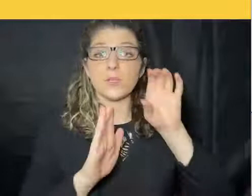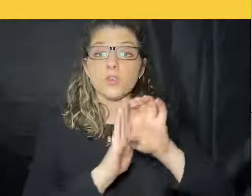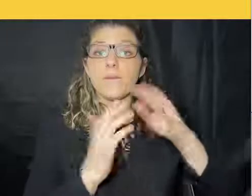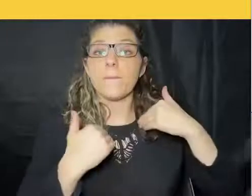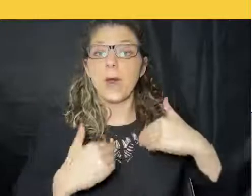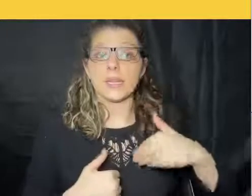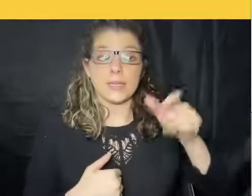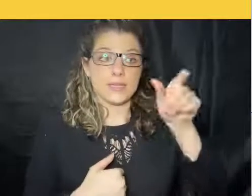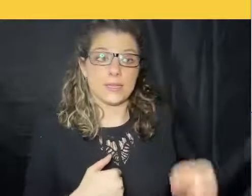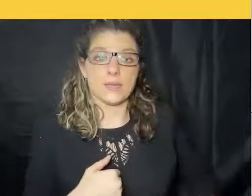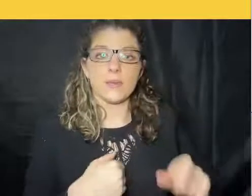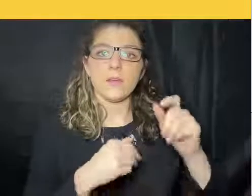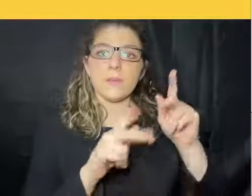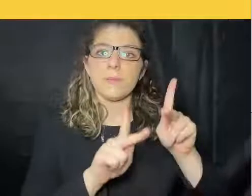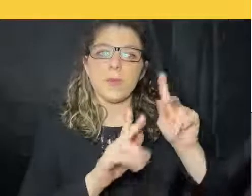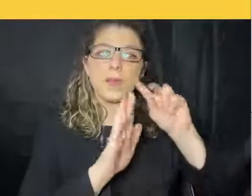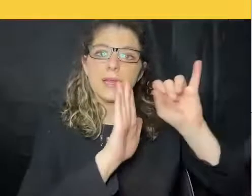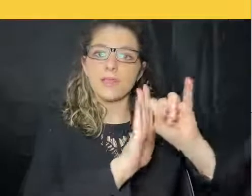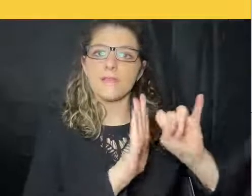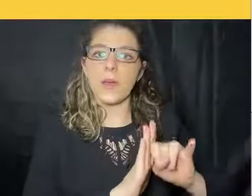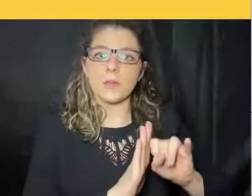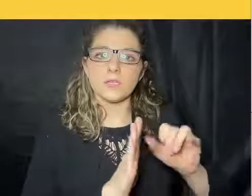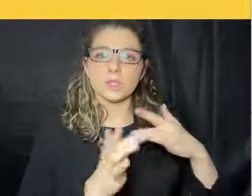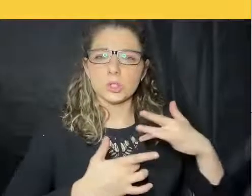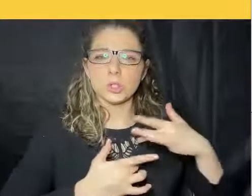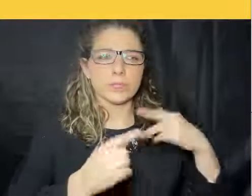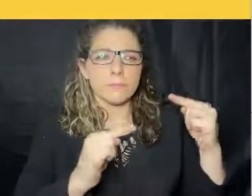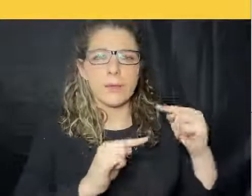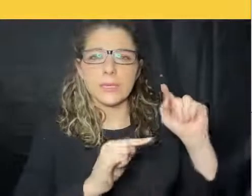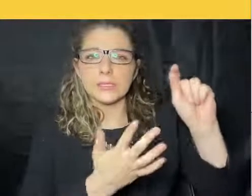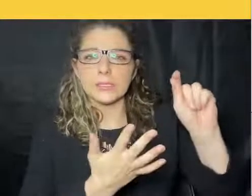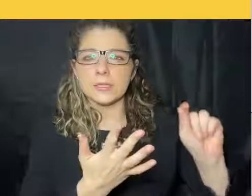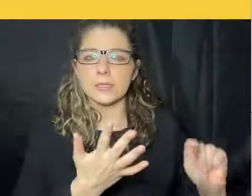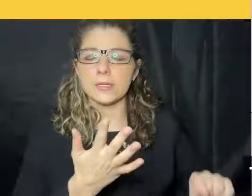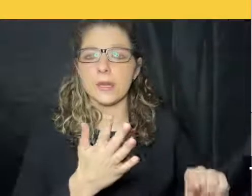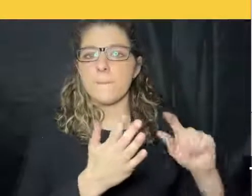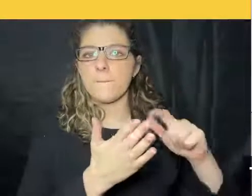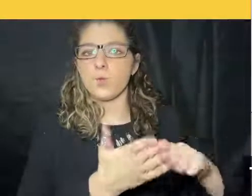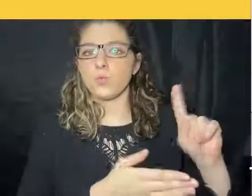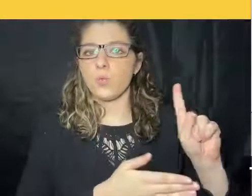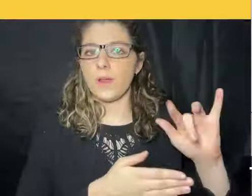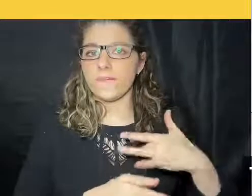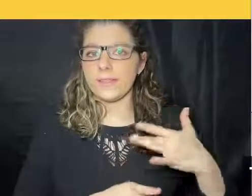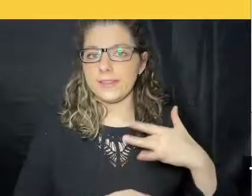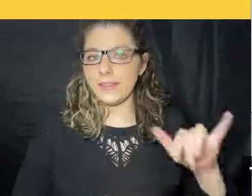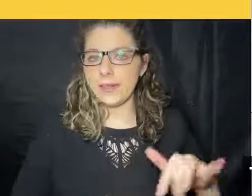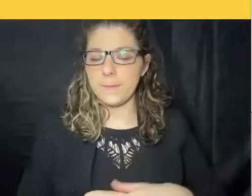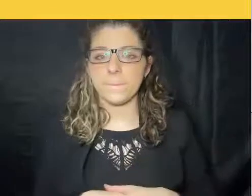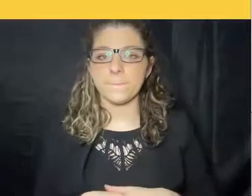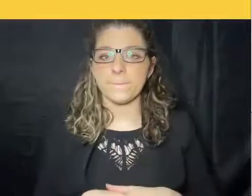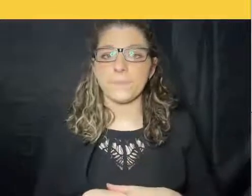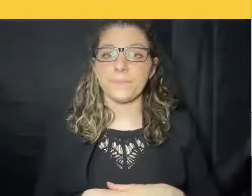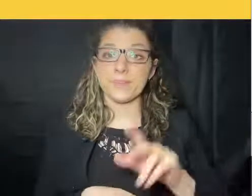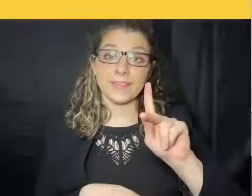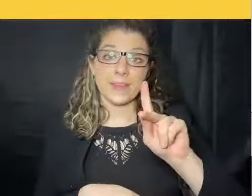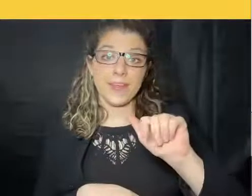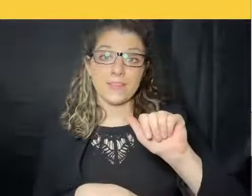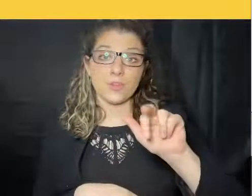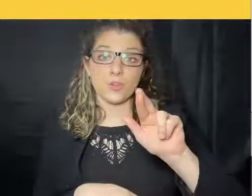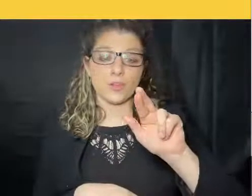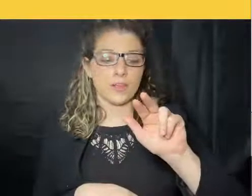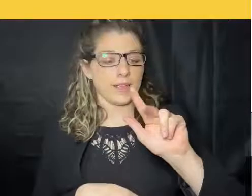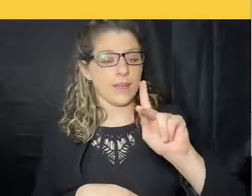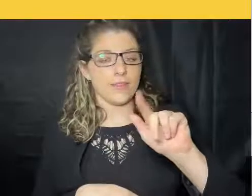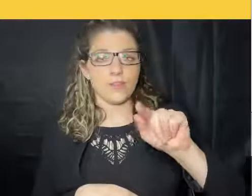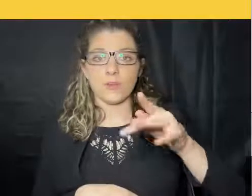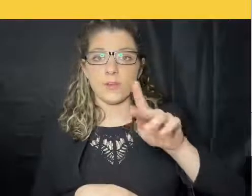a diagram of a body allows the user to identify areas of concern or pain that they may be experiencing. Catherine and